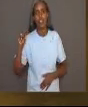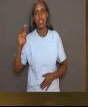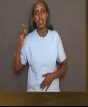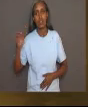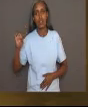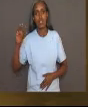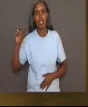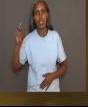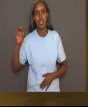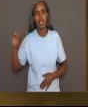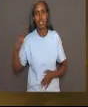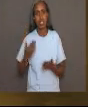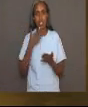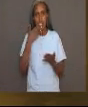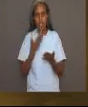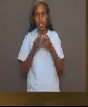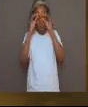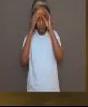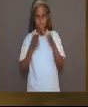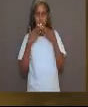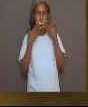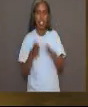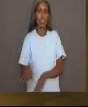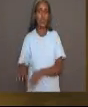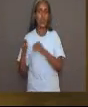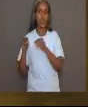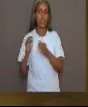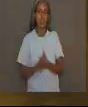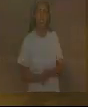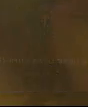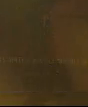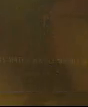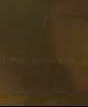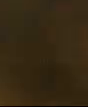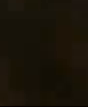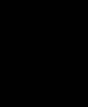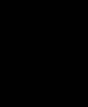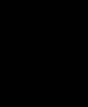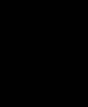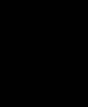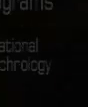inference. Until next time, thank you, teacher. Thank you, students.